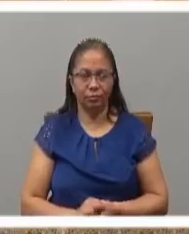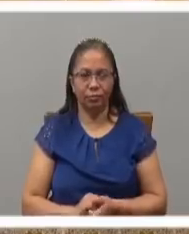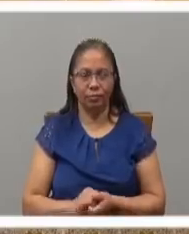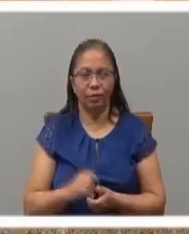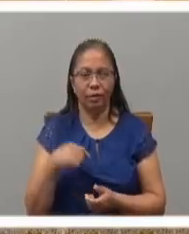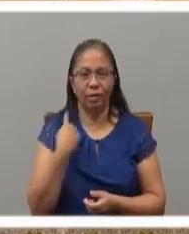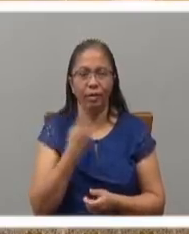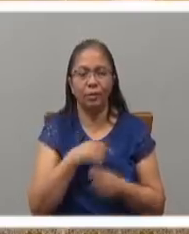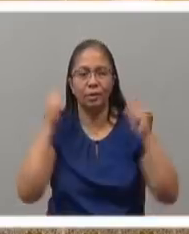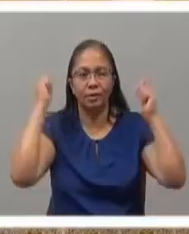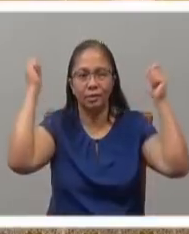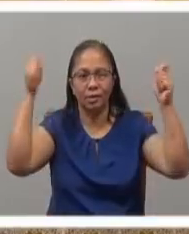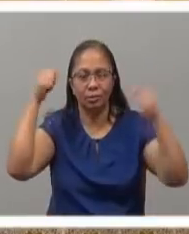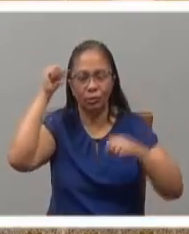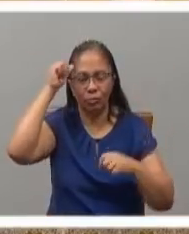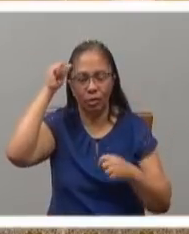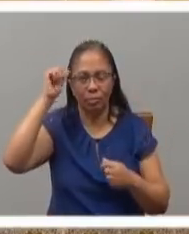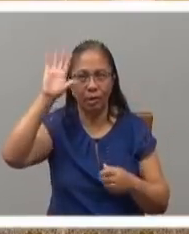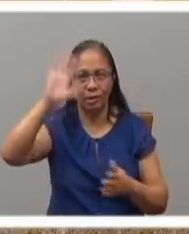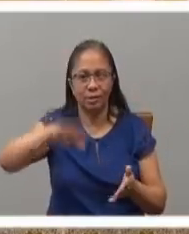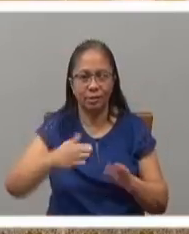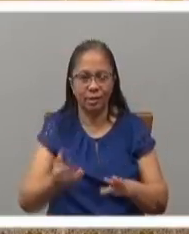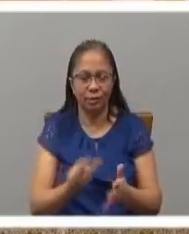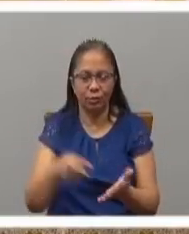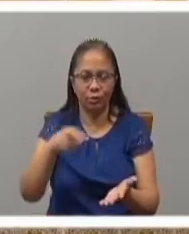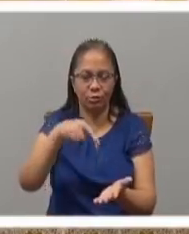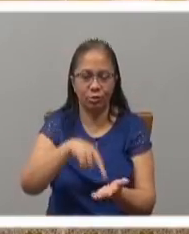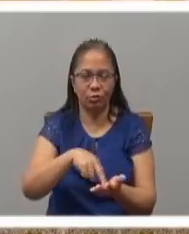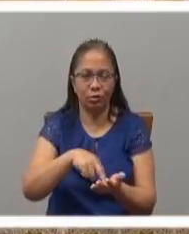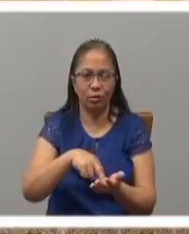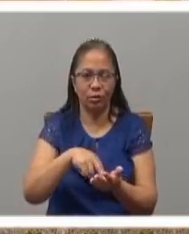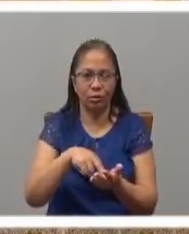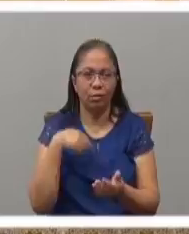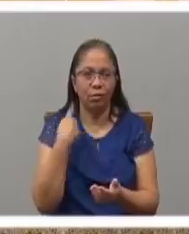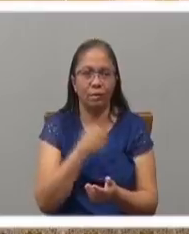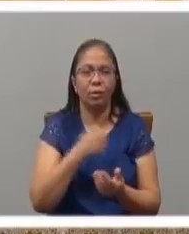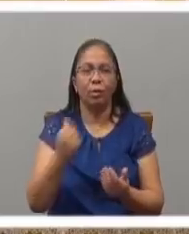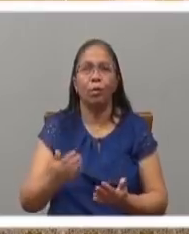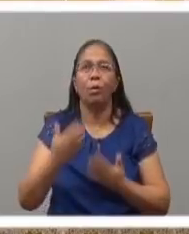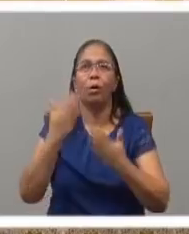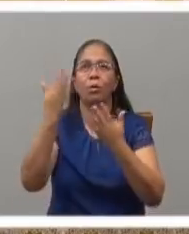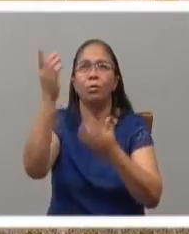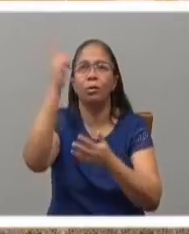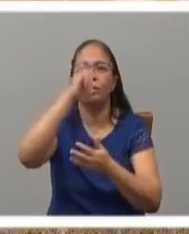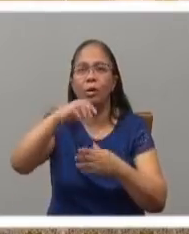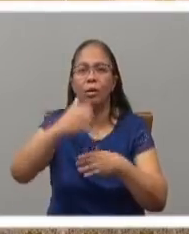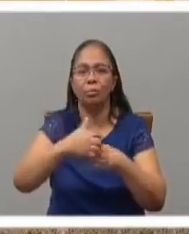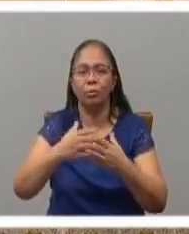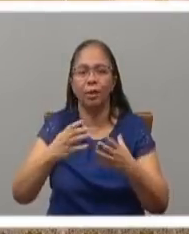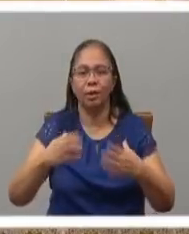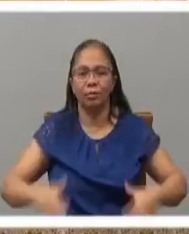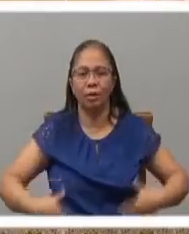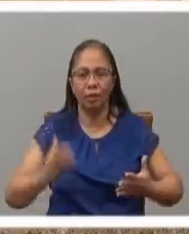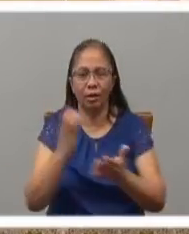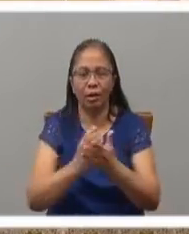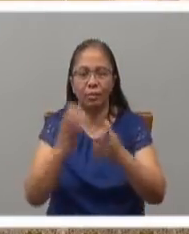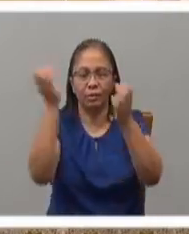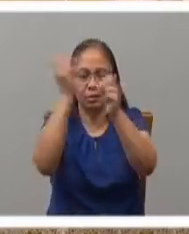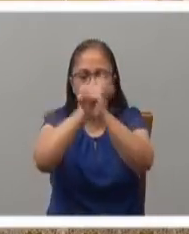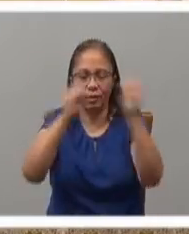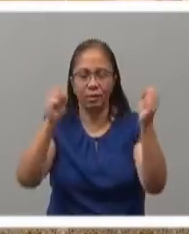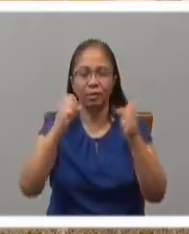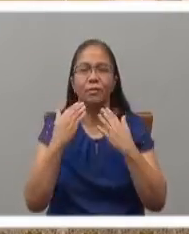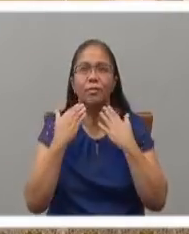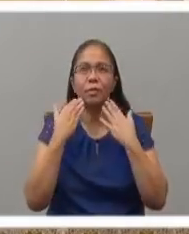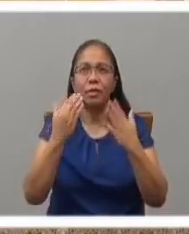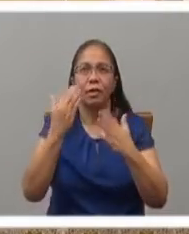Therefore, as we celebrate the memorial of his death and resurrection, we offer you, Lord, the bread of life and the chalice of salvation,